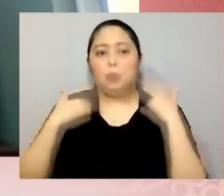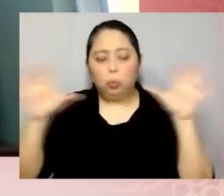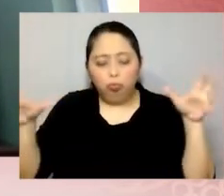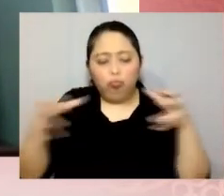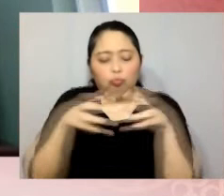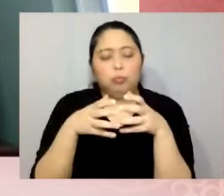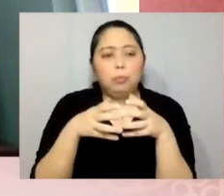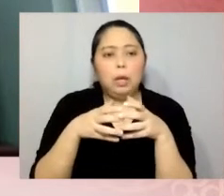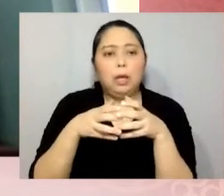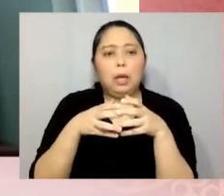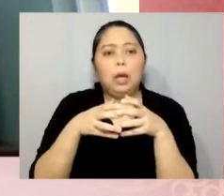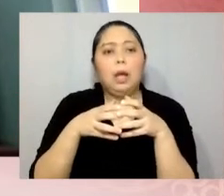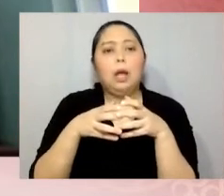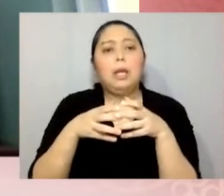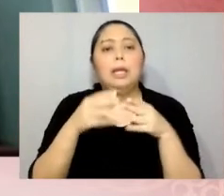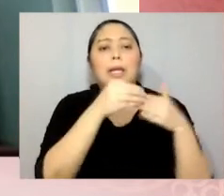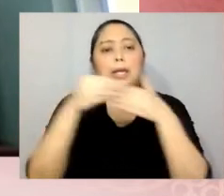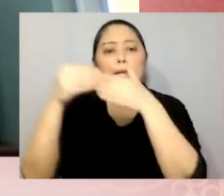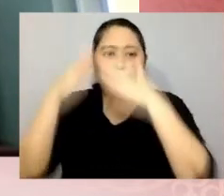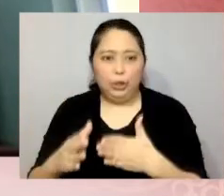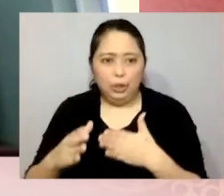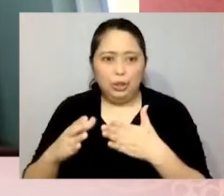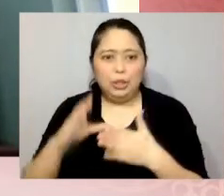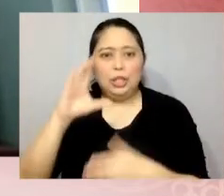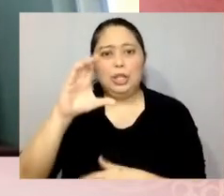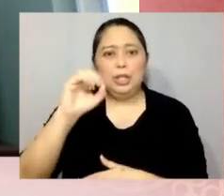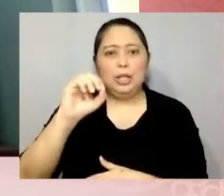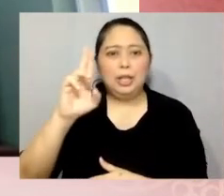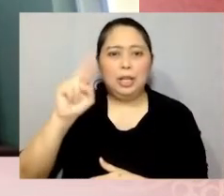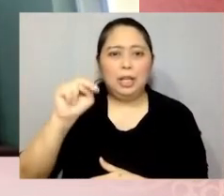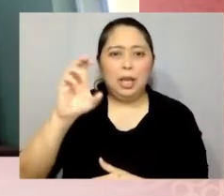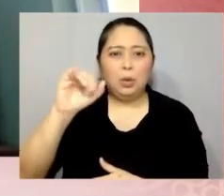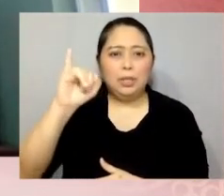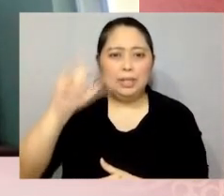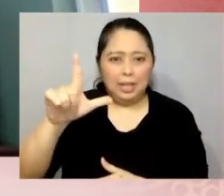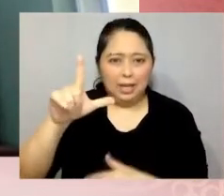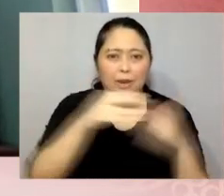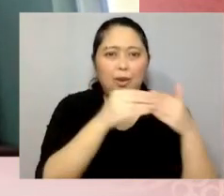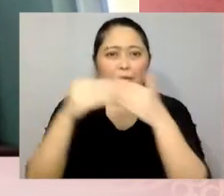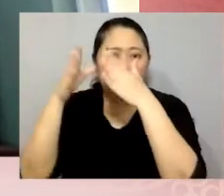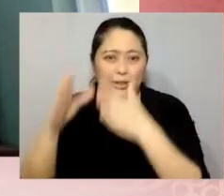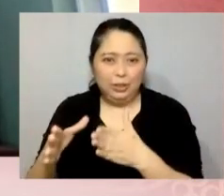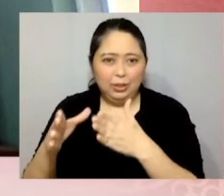there will be advices for the they can advise the Chief Minister